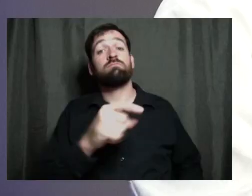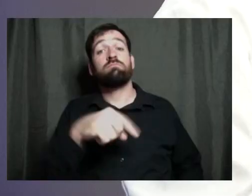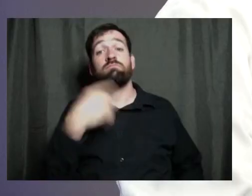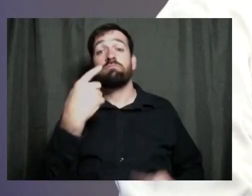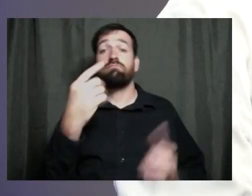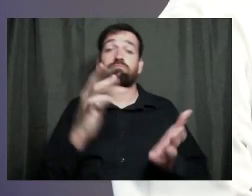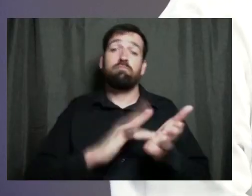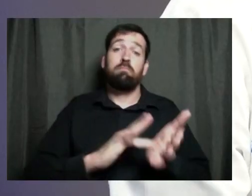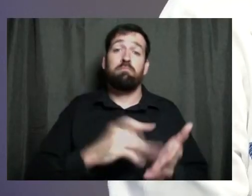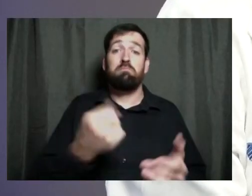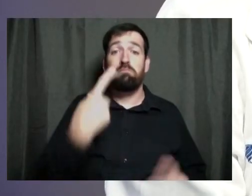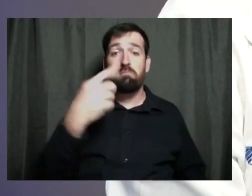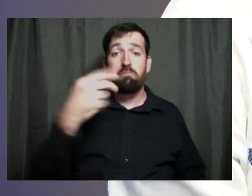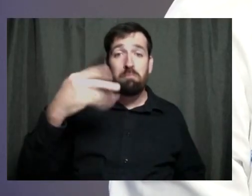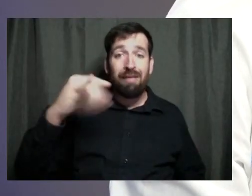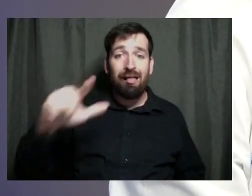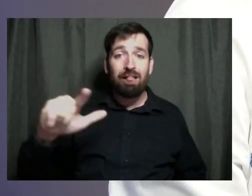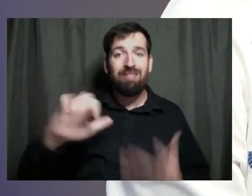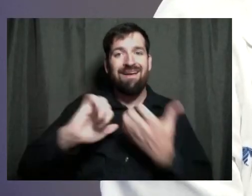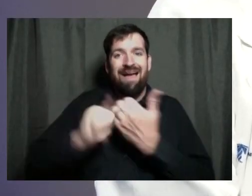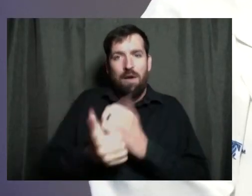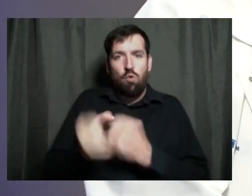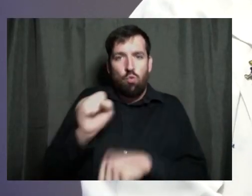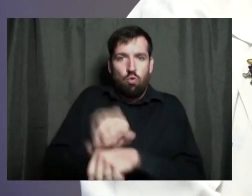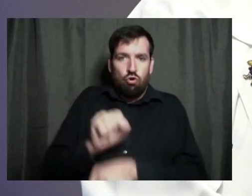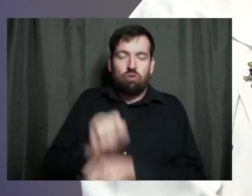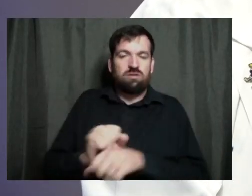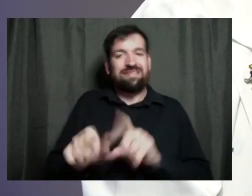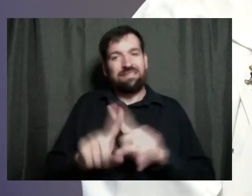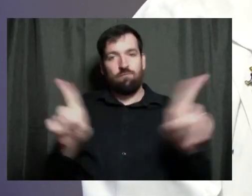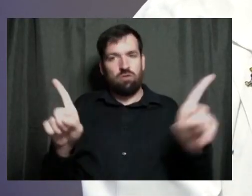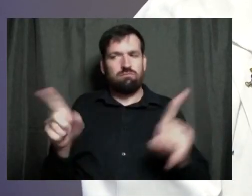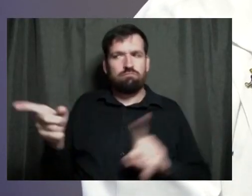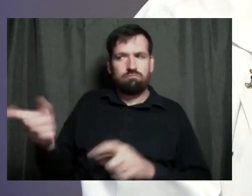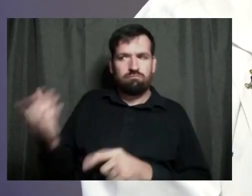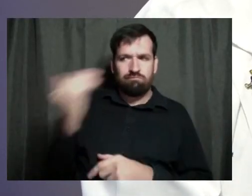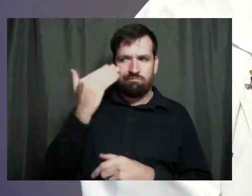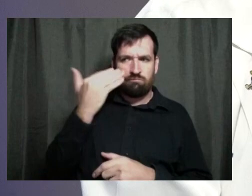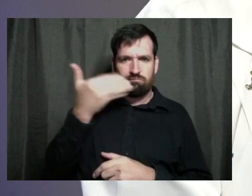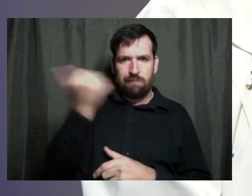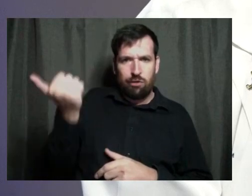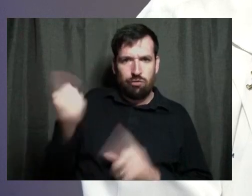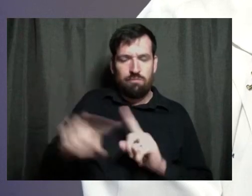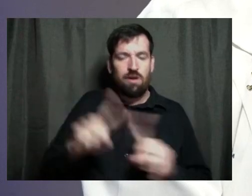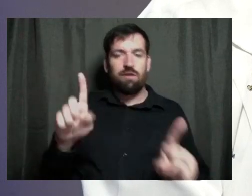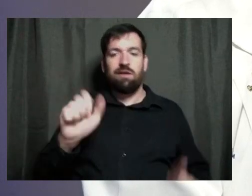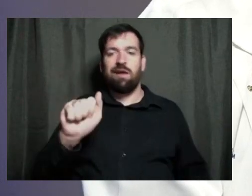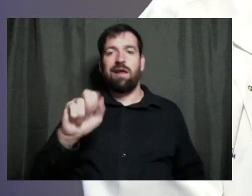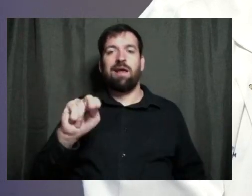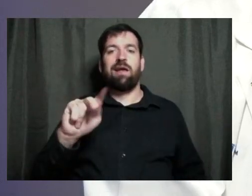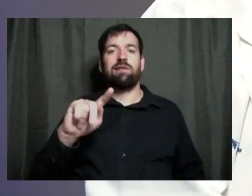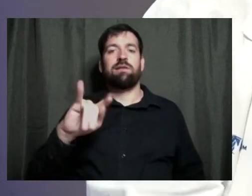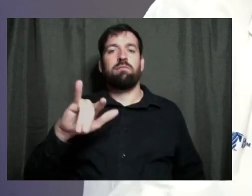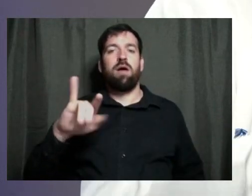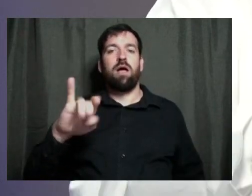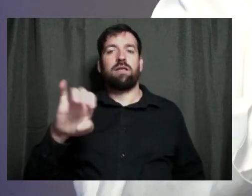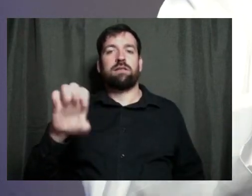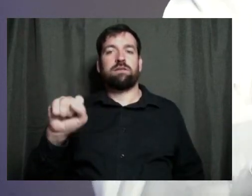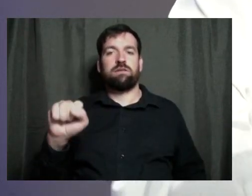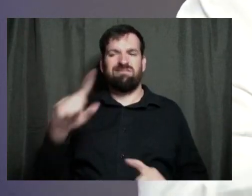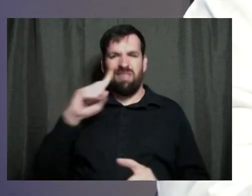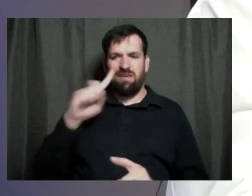in its mechanism, and you'll know more about this than I do, but the antibodies, if you think about the virus, it's got